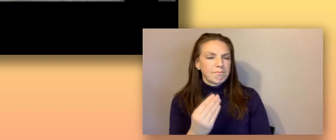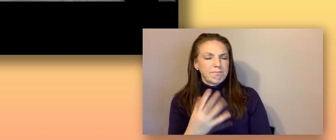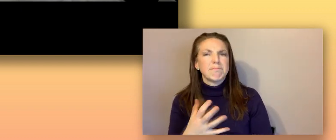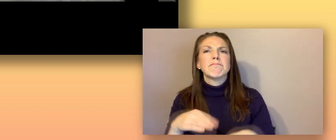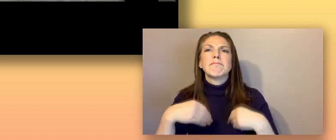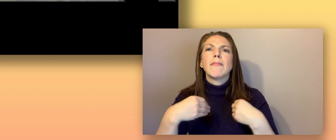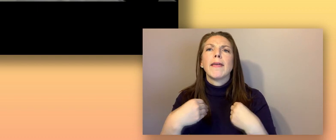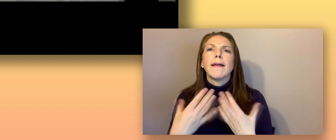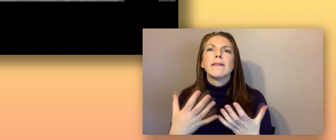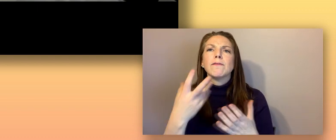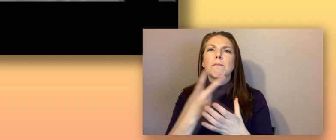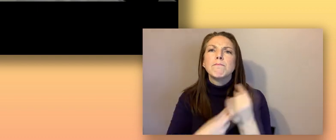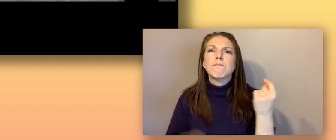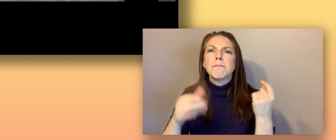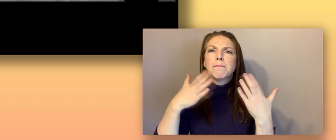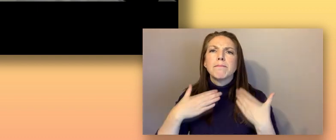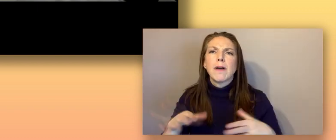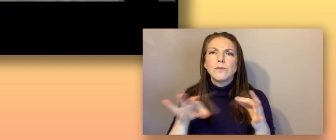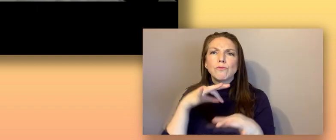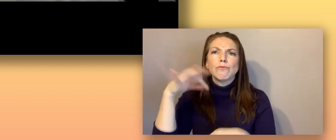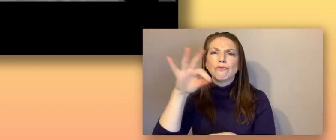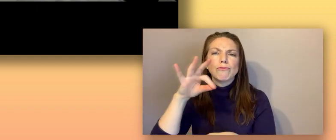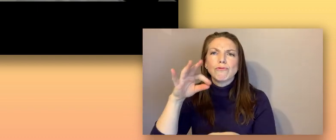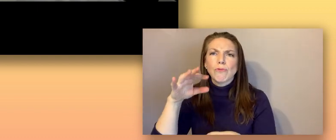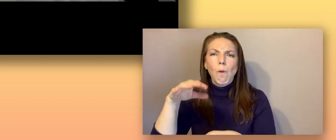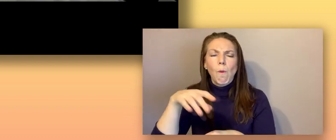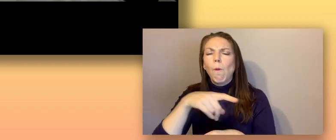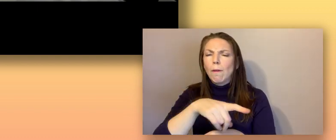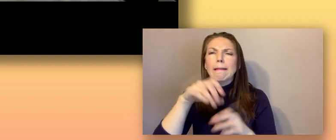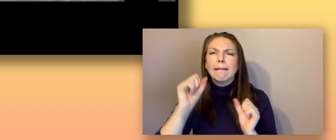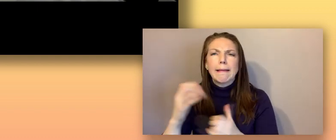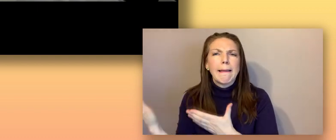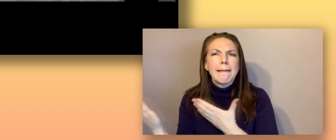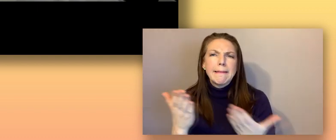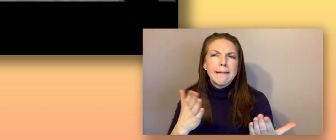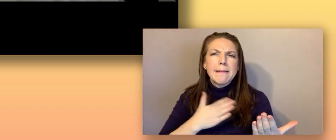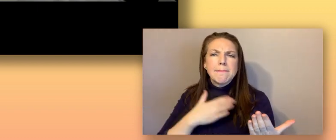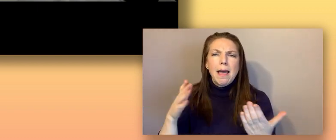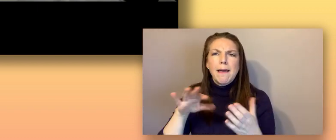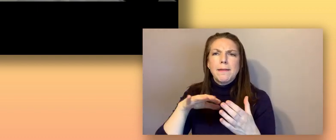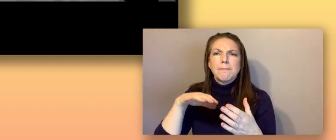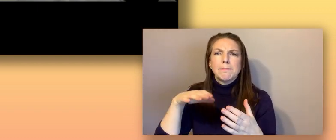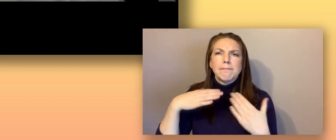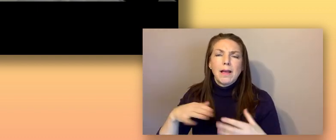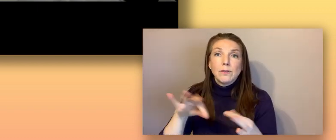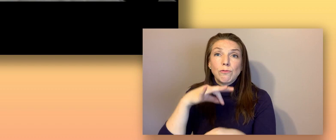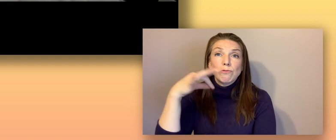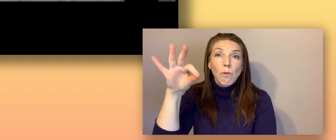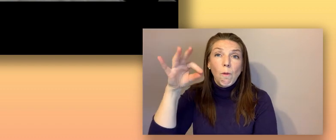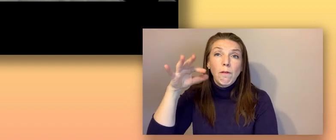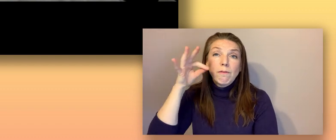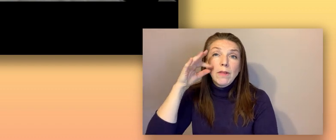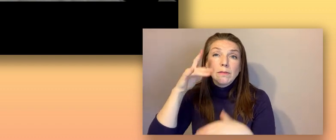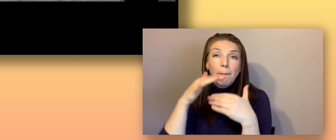body and soul full power to fetch or carry the said body and soul, flesh and blood,